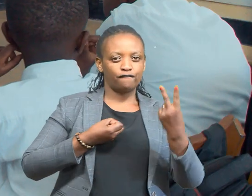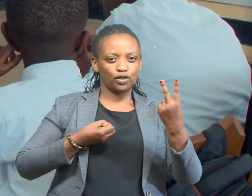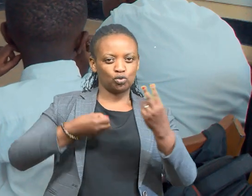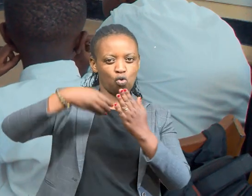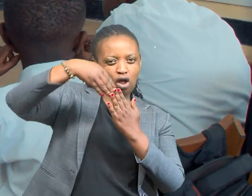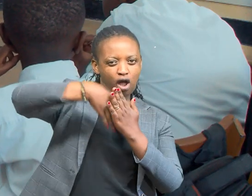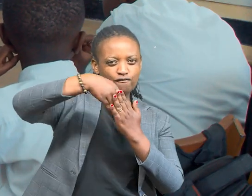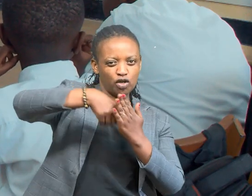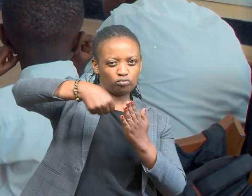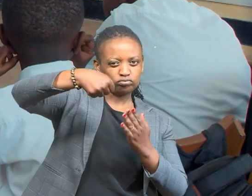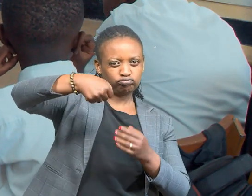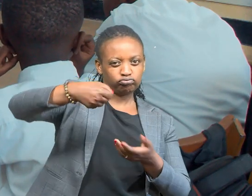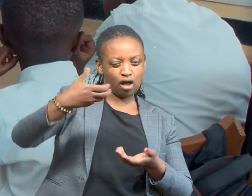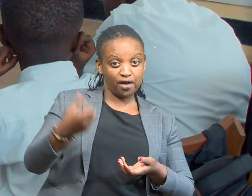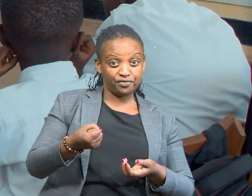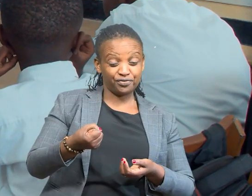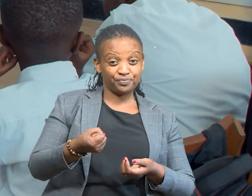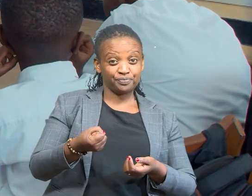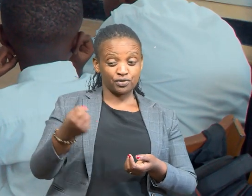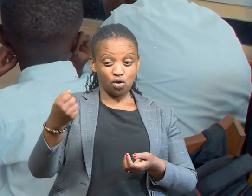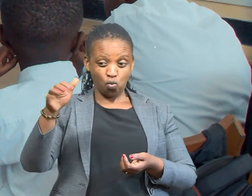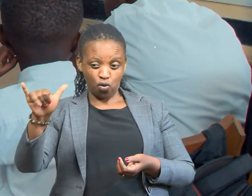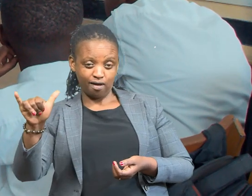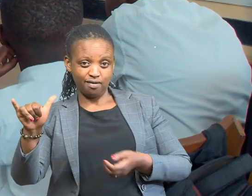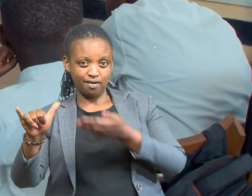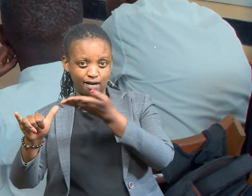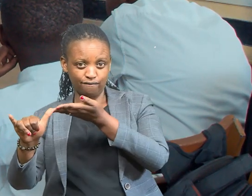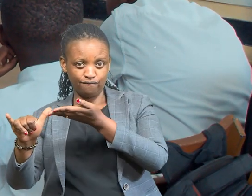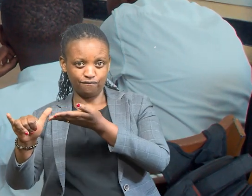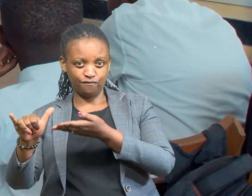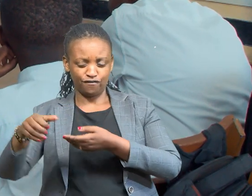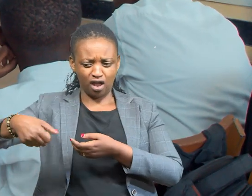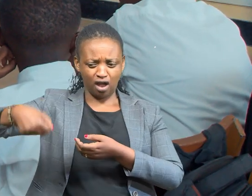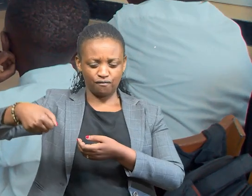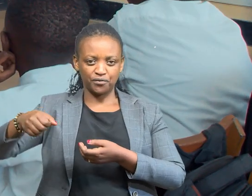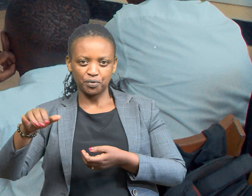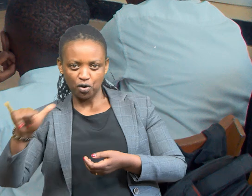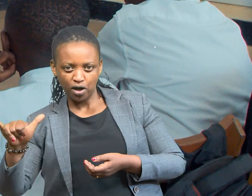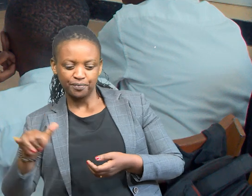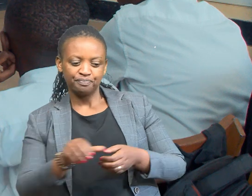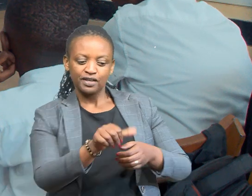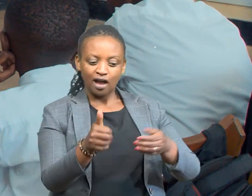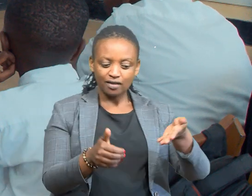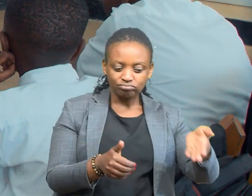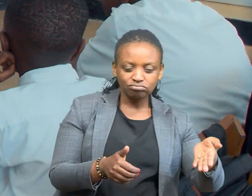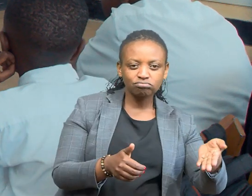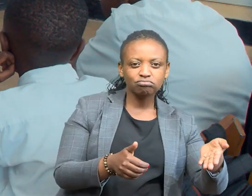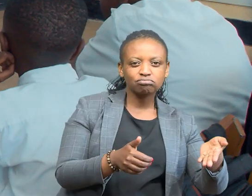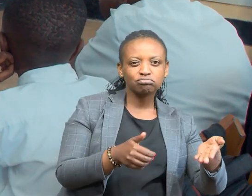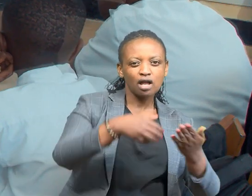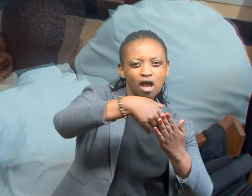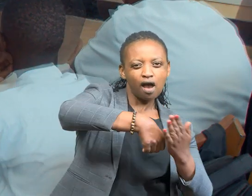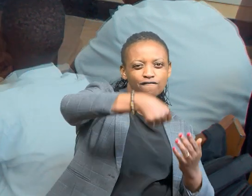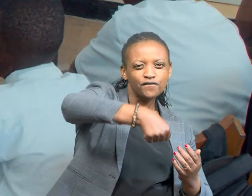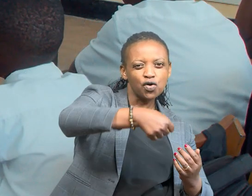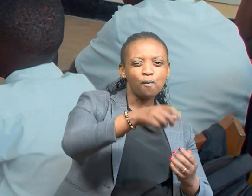envelopes. This envelope is envelope Y. Envelope what? Y. Then this one is envelope